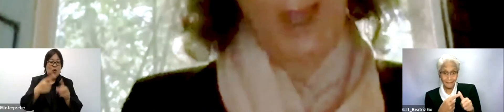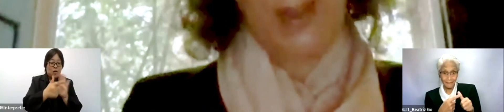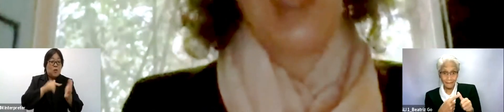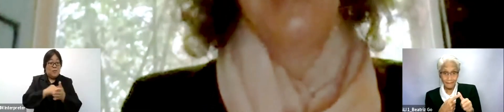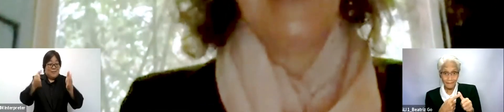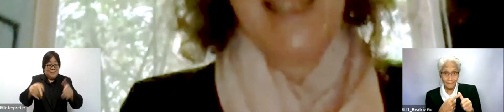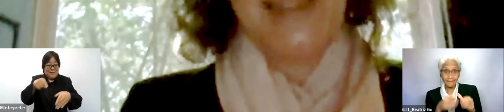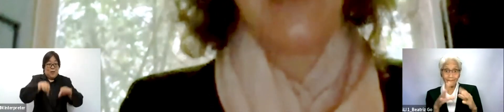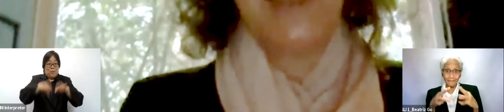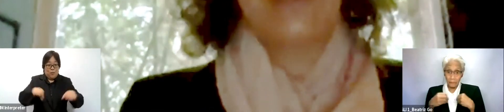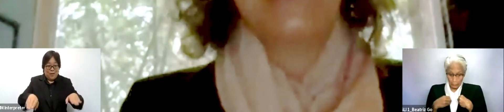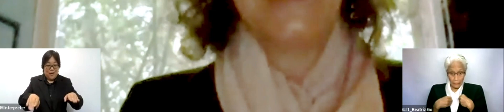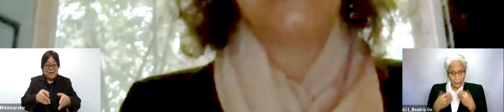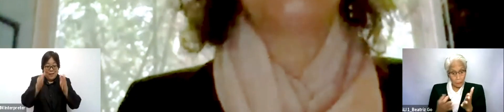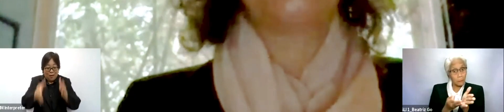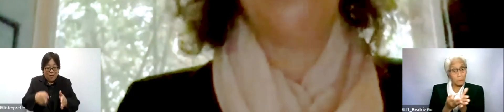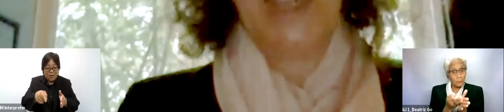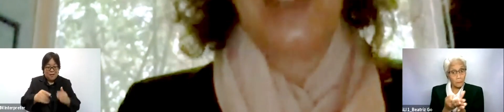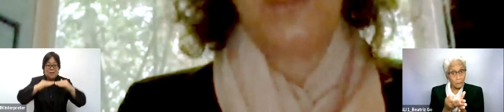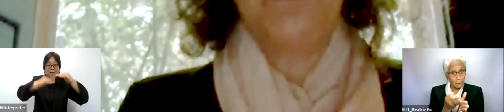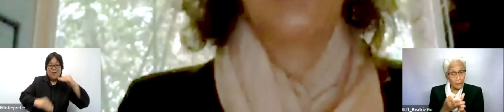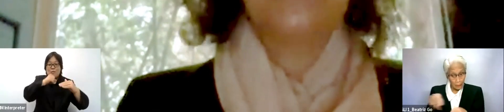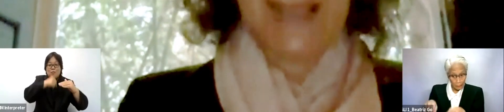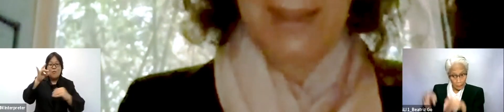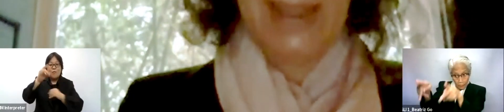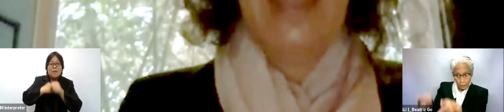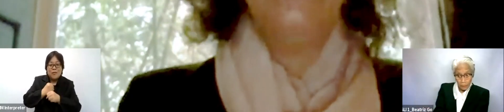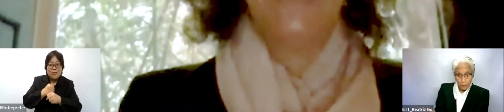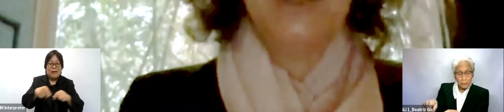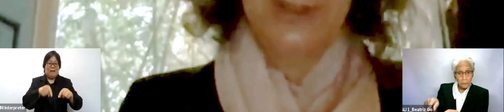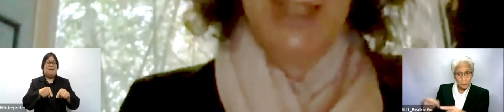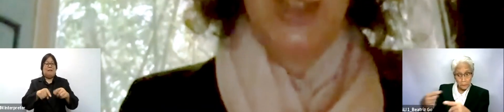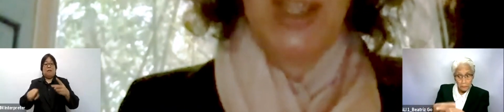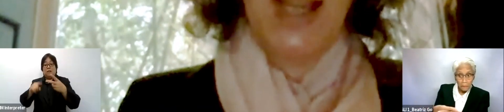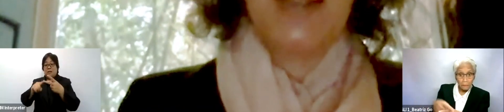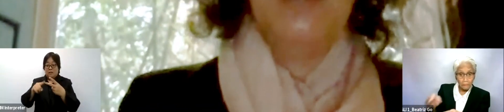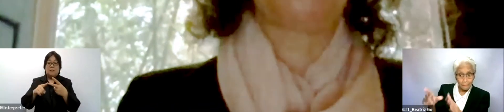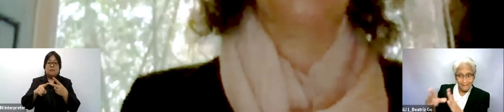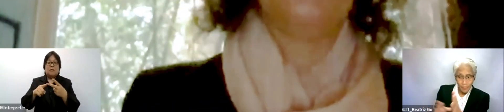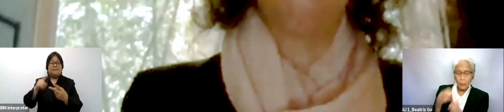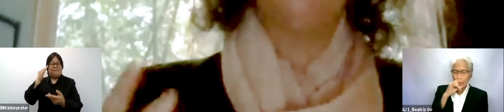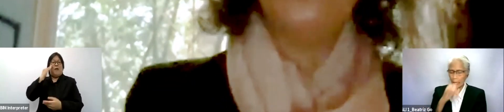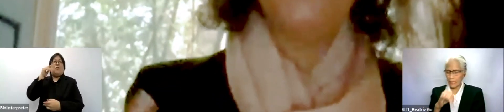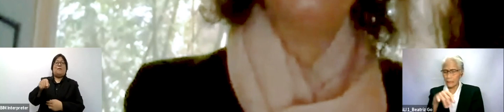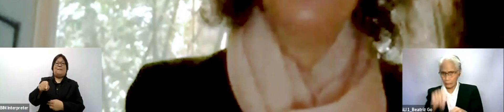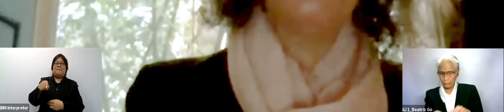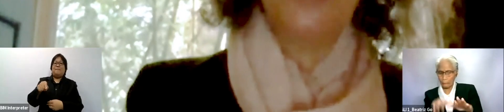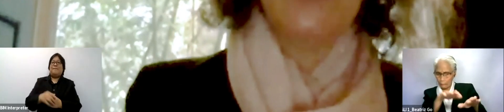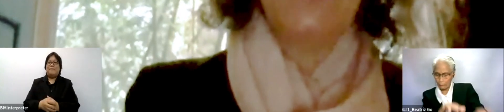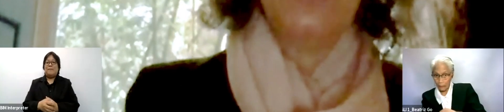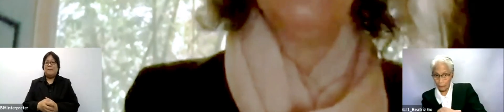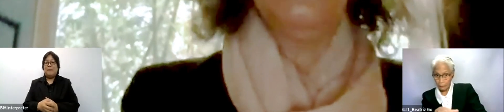means a person less than 18 years of age. Secondly, acknowledging that actually 4